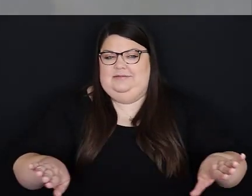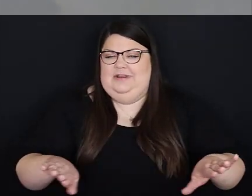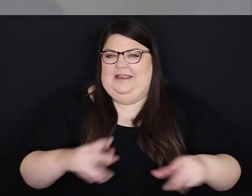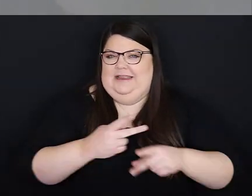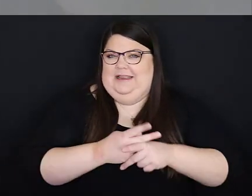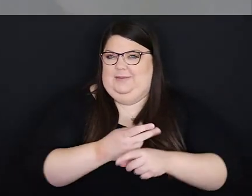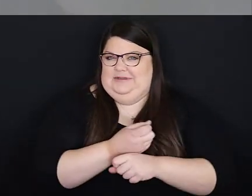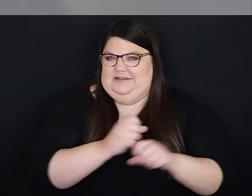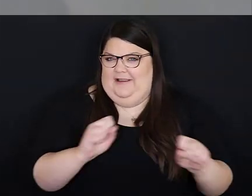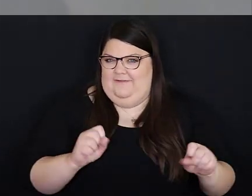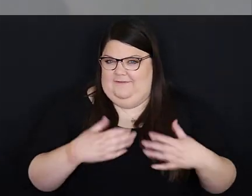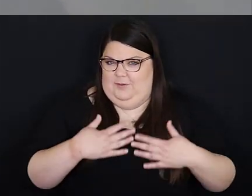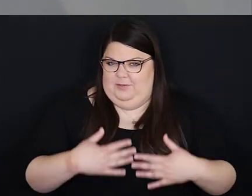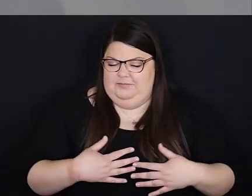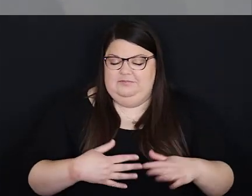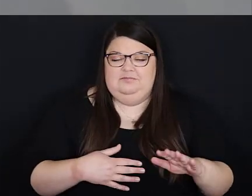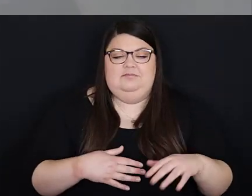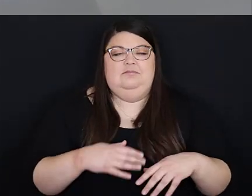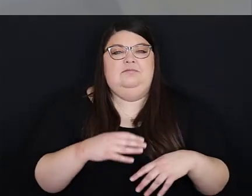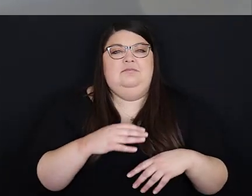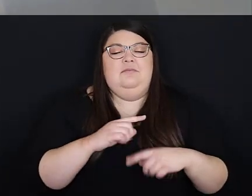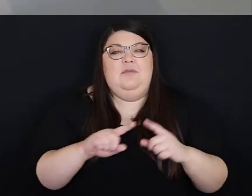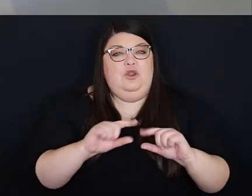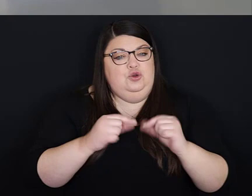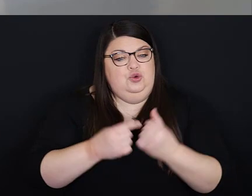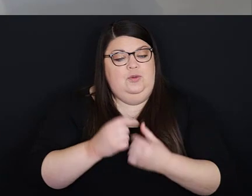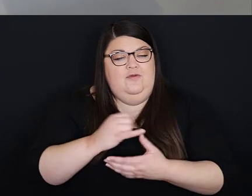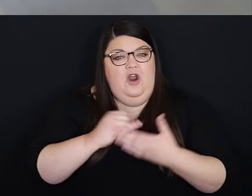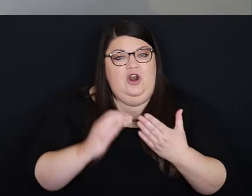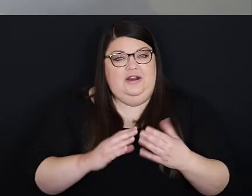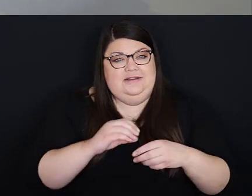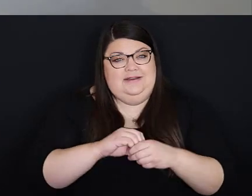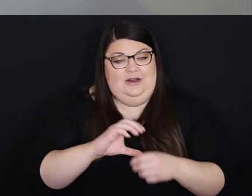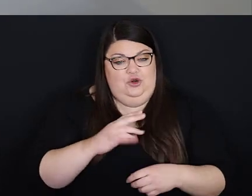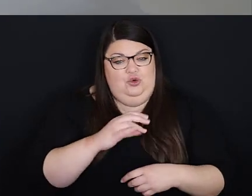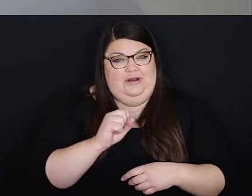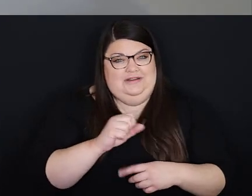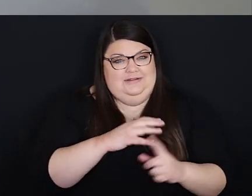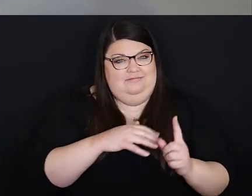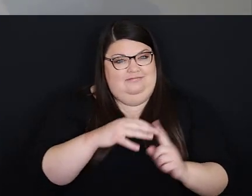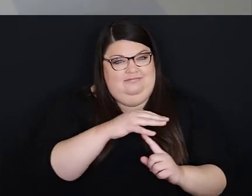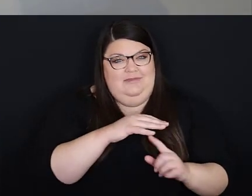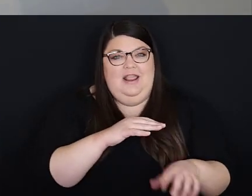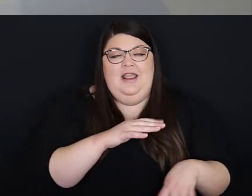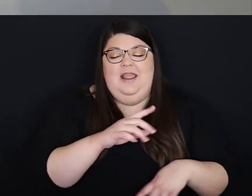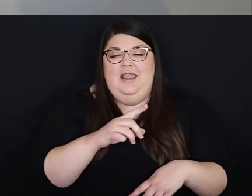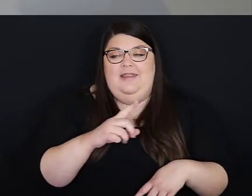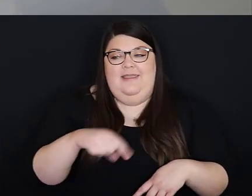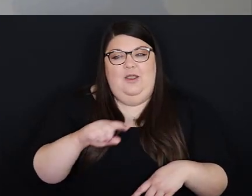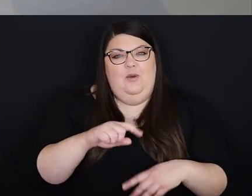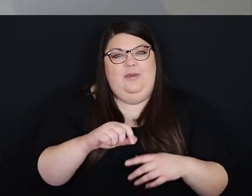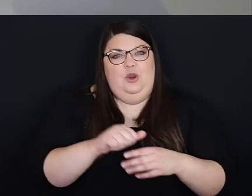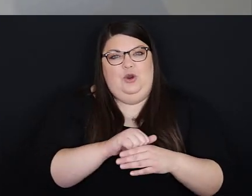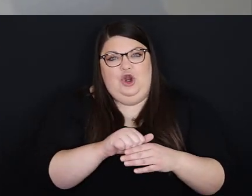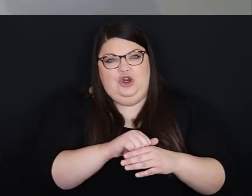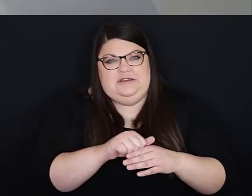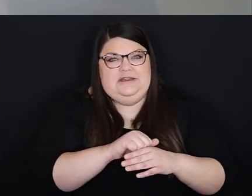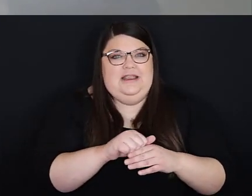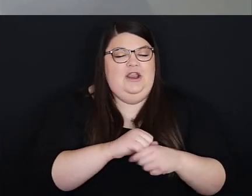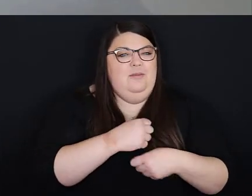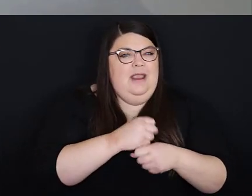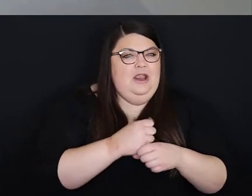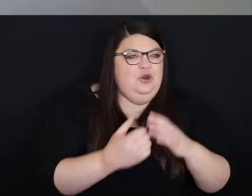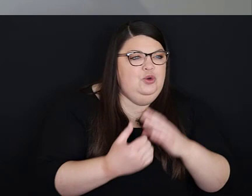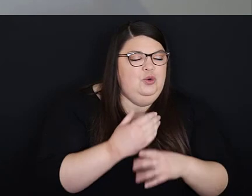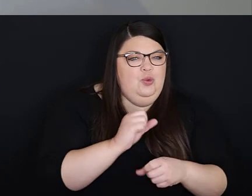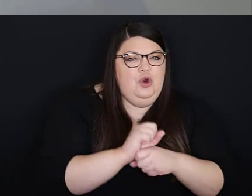there are a group of artists from that are in Chris's orbit that are going to be rehearsing and creating new work and